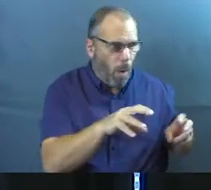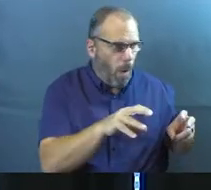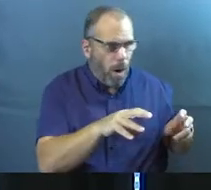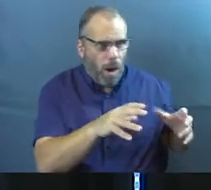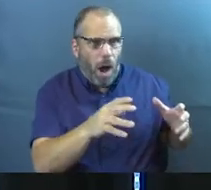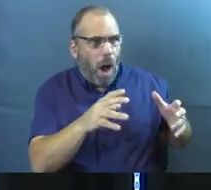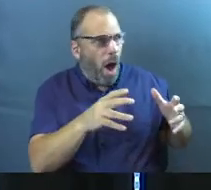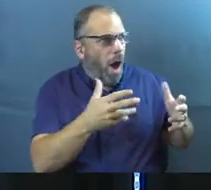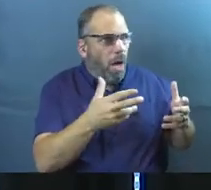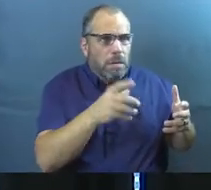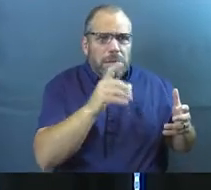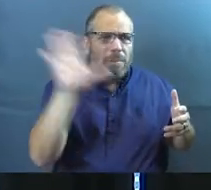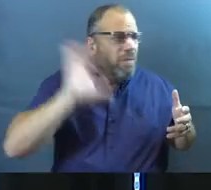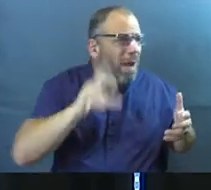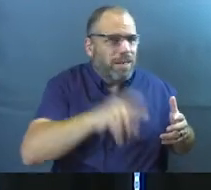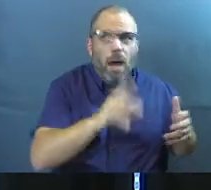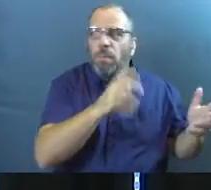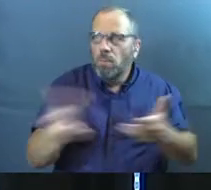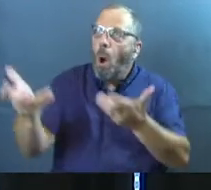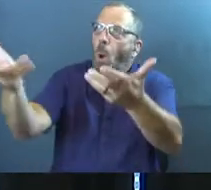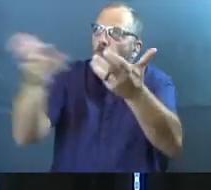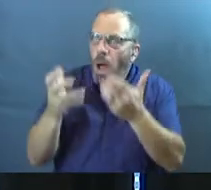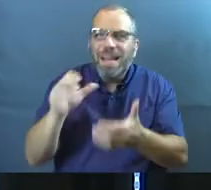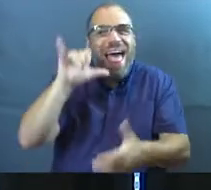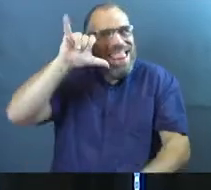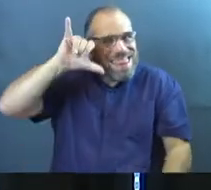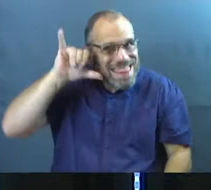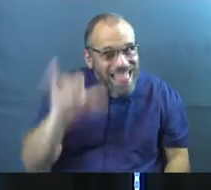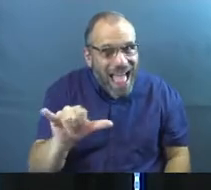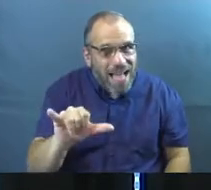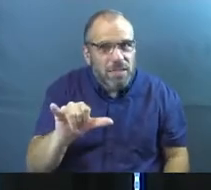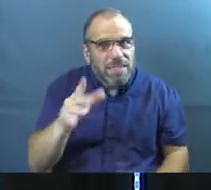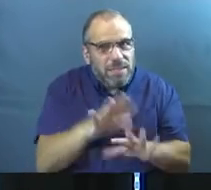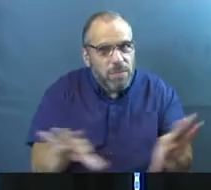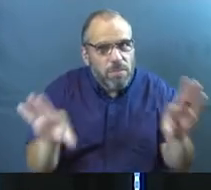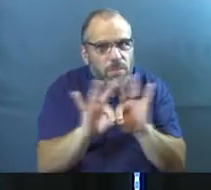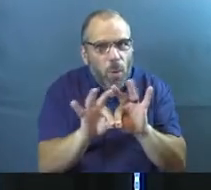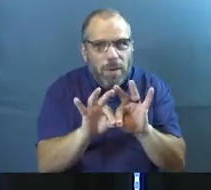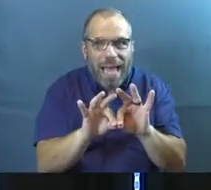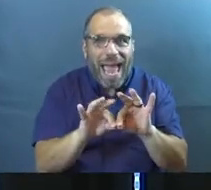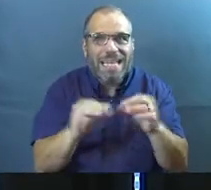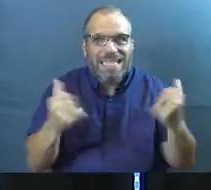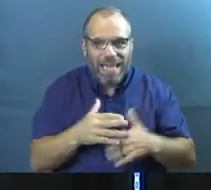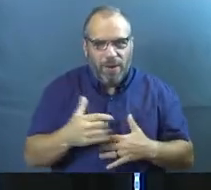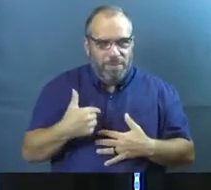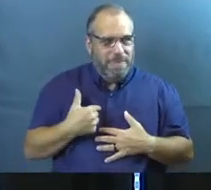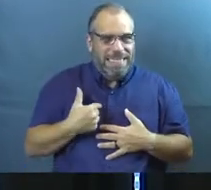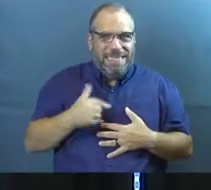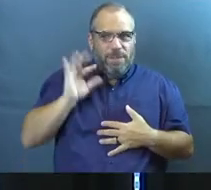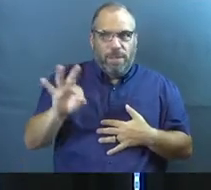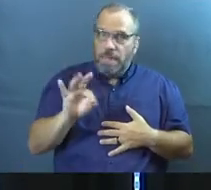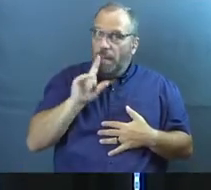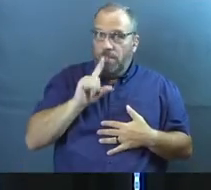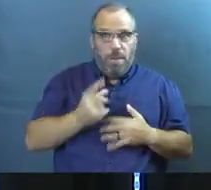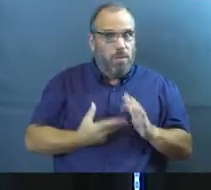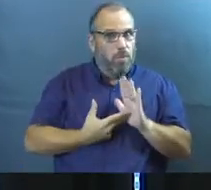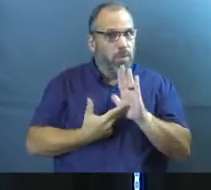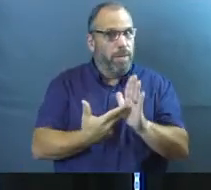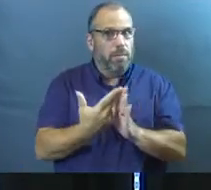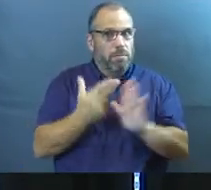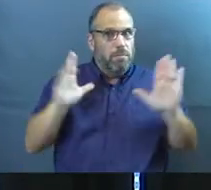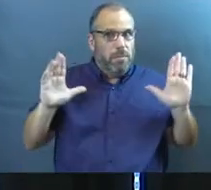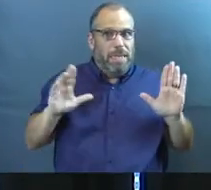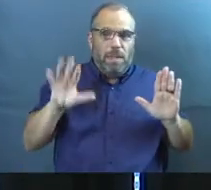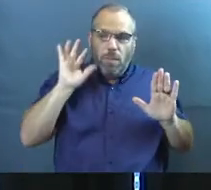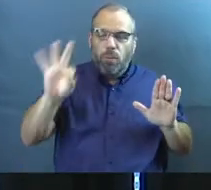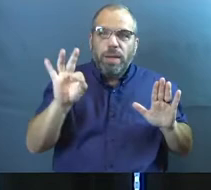empty shells to love him, to miss him, to want him. That is what matters. And it's so scary to preach about. I'll just be real with you. It's scary